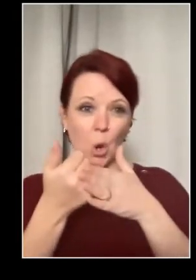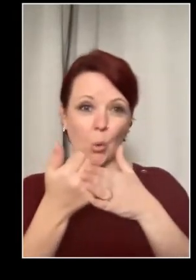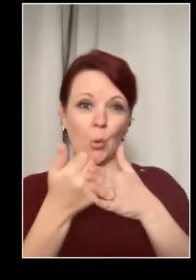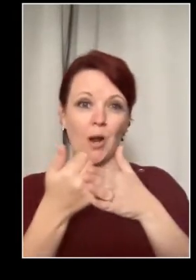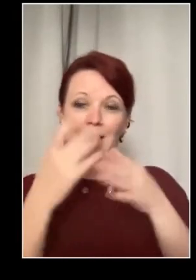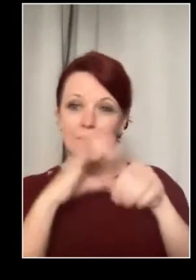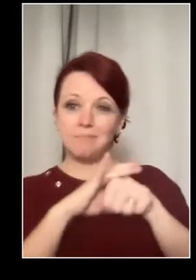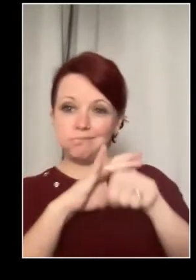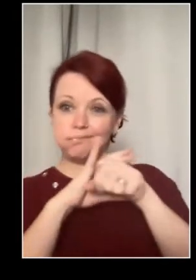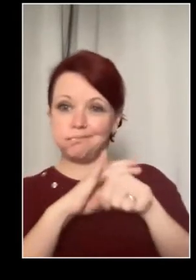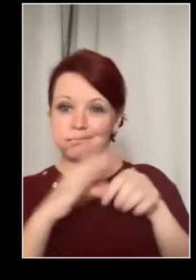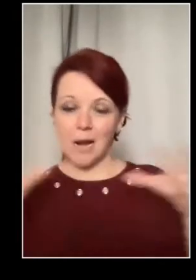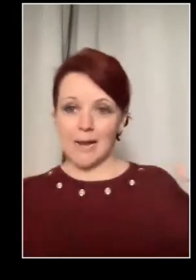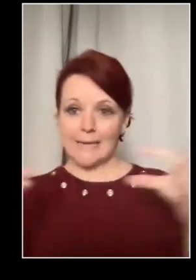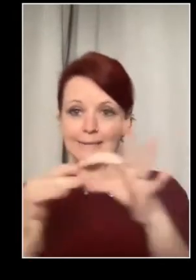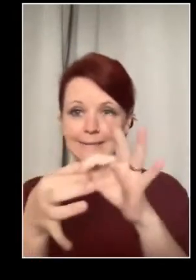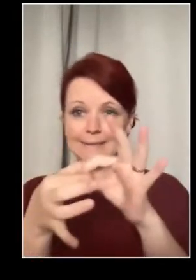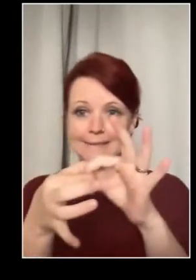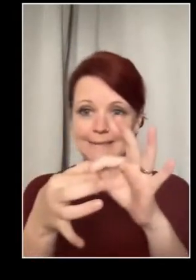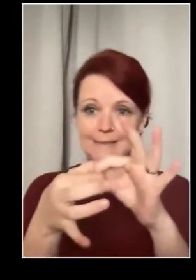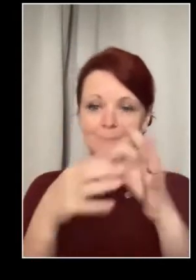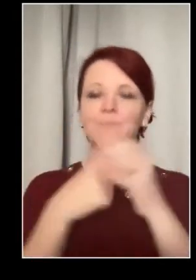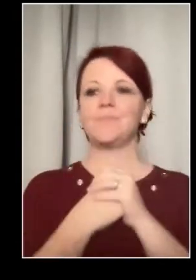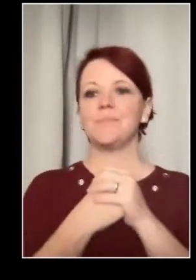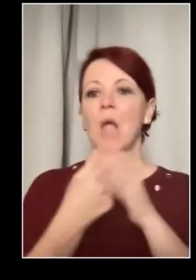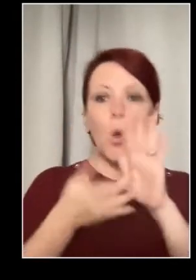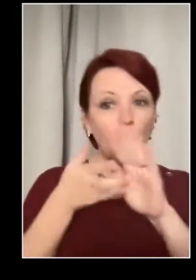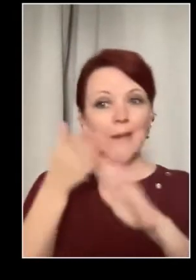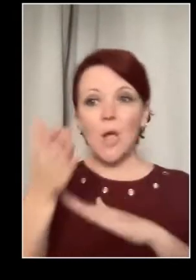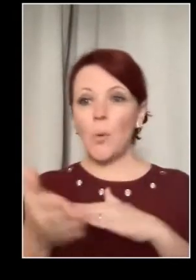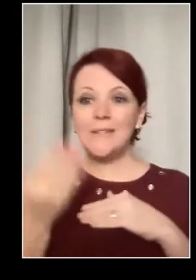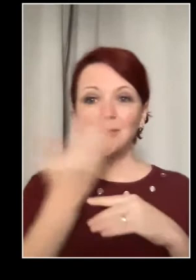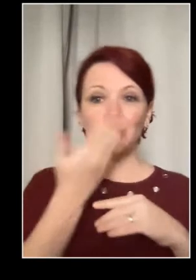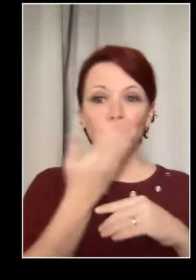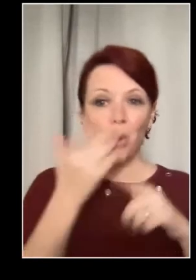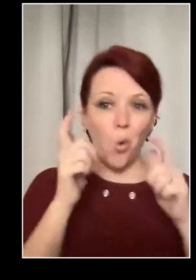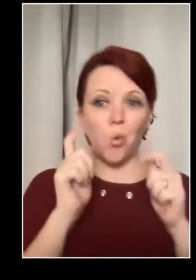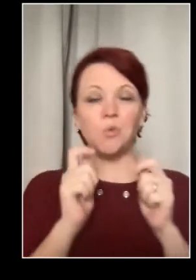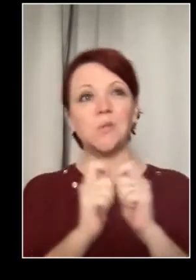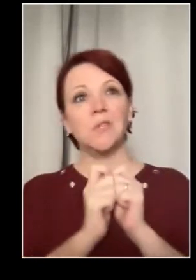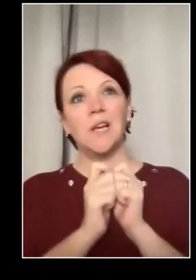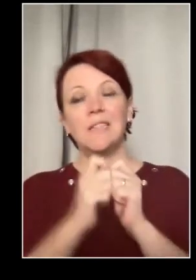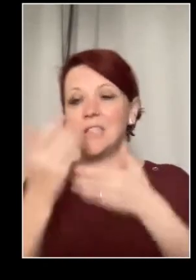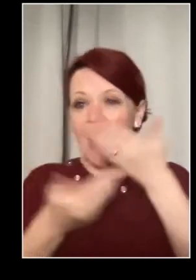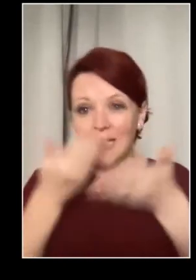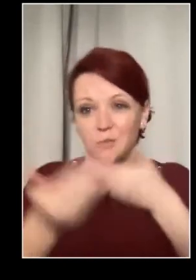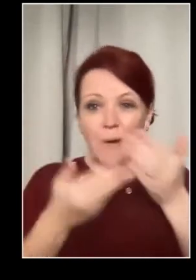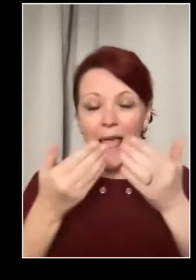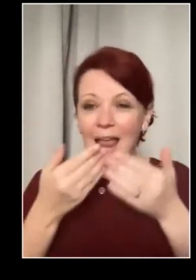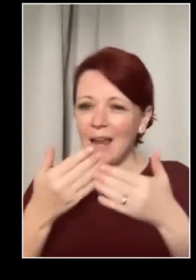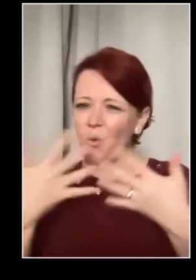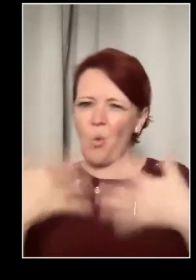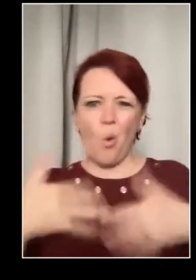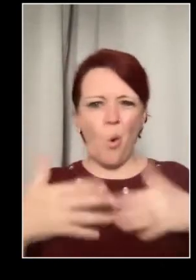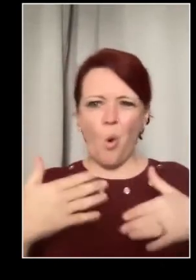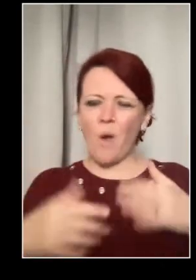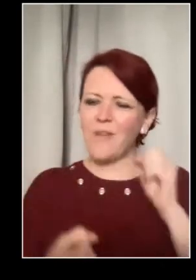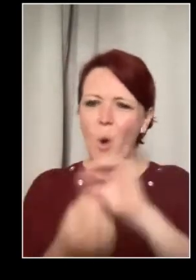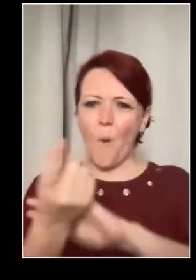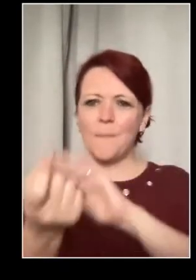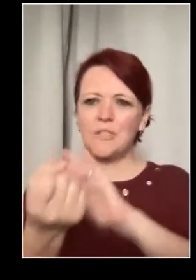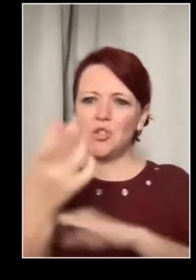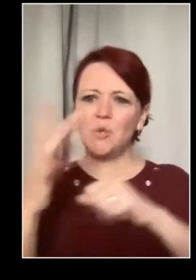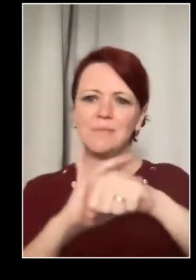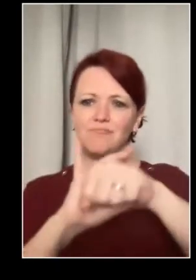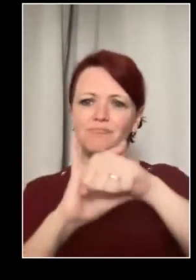networking between apprentices and spreading the message of how amazing the opportunities are. I've been incredibly lucky, currently just